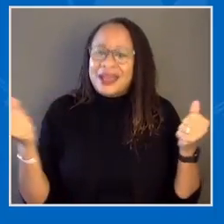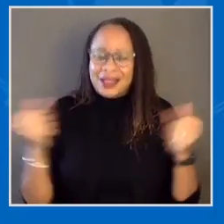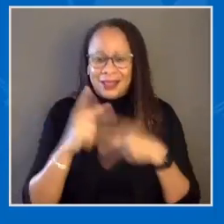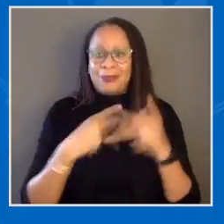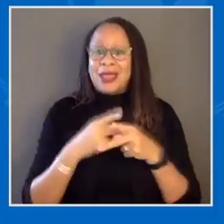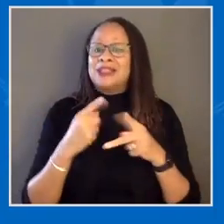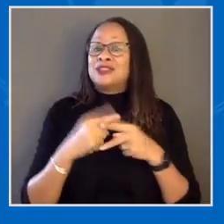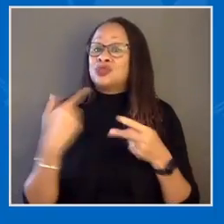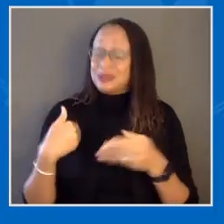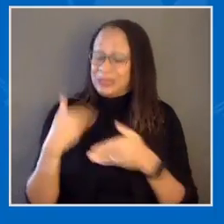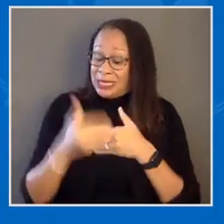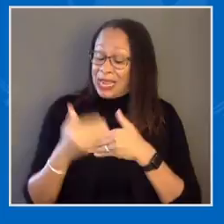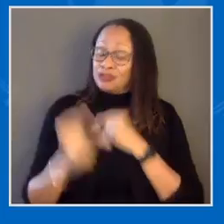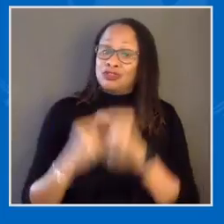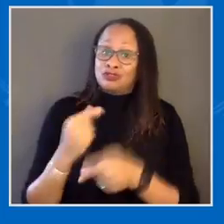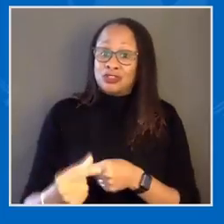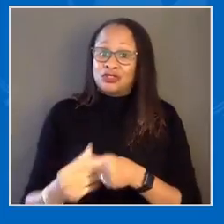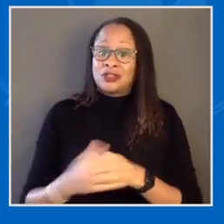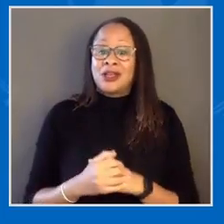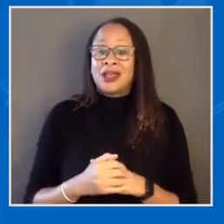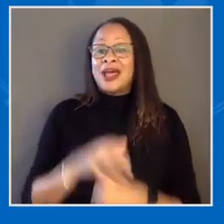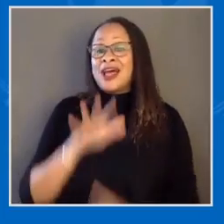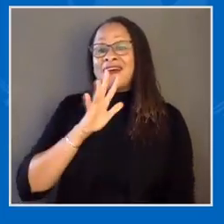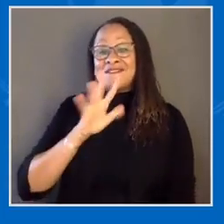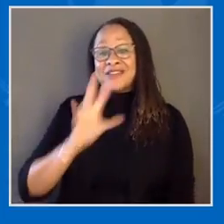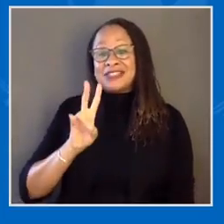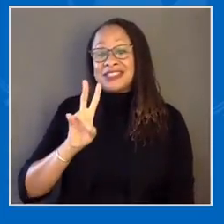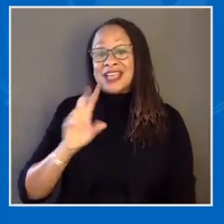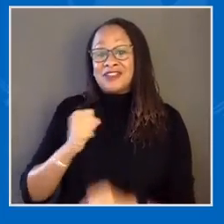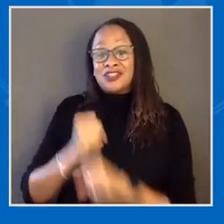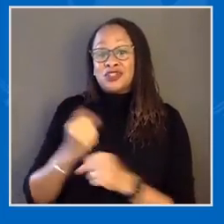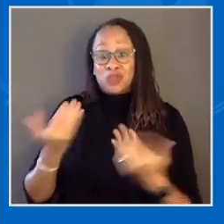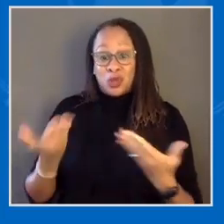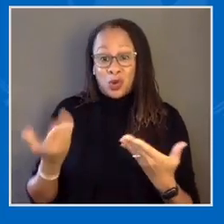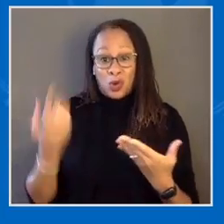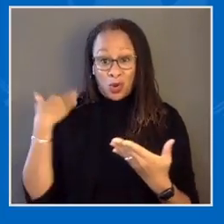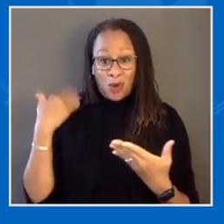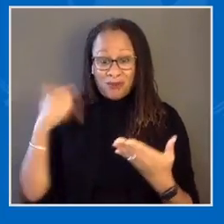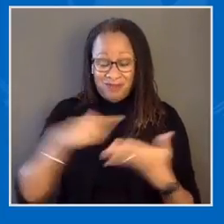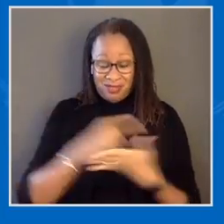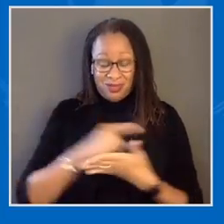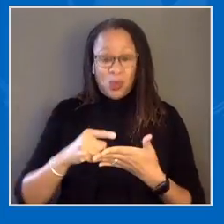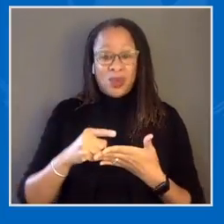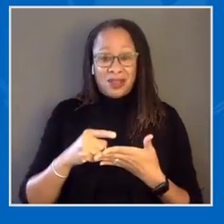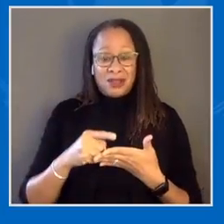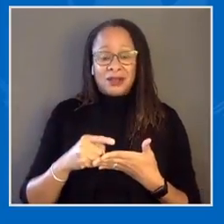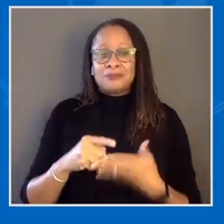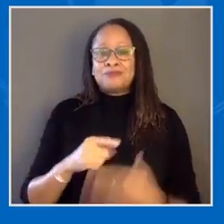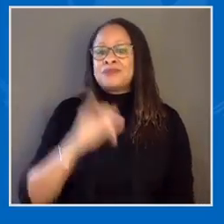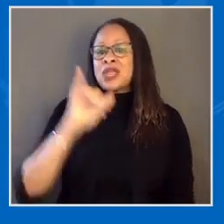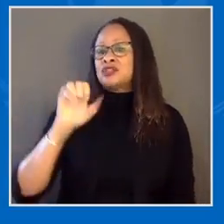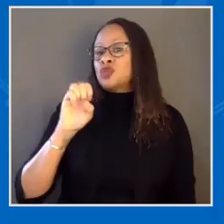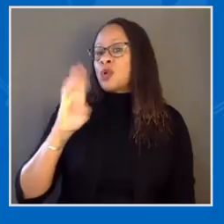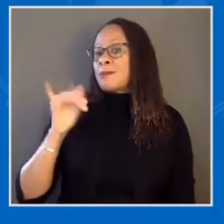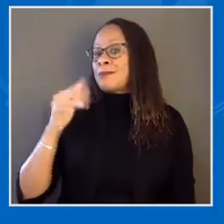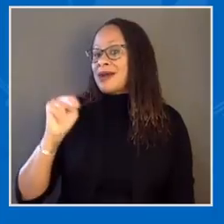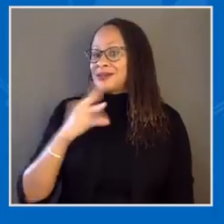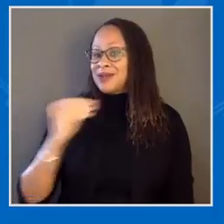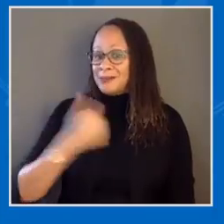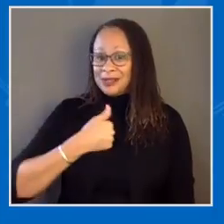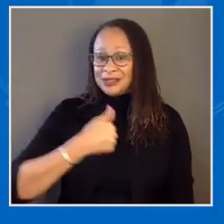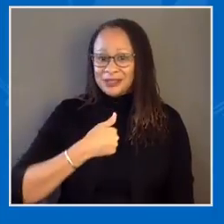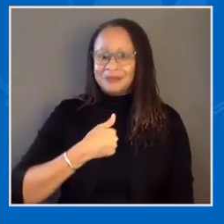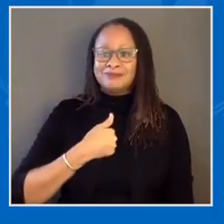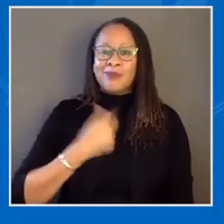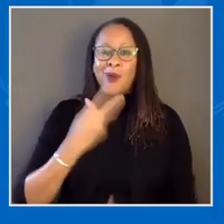generations. 57 years ago, this week, Joe Biden and I were college